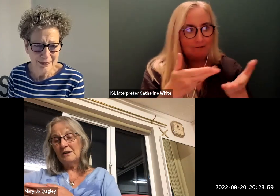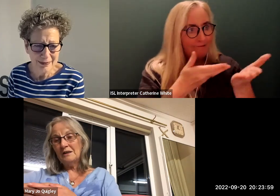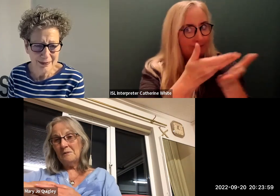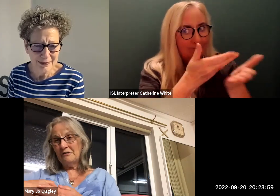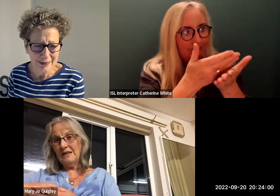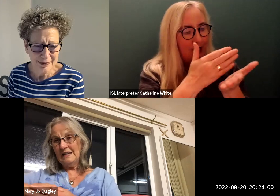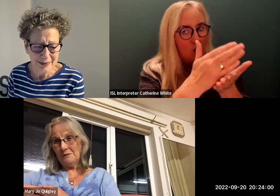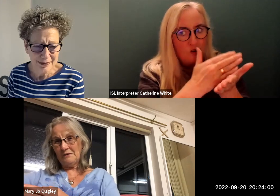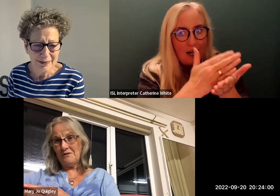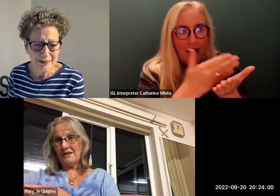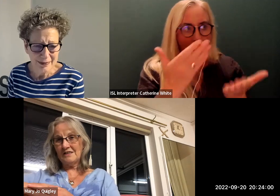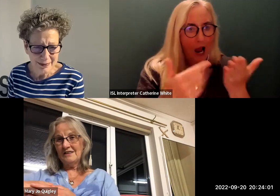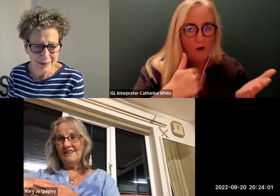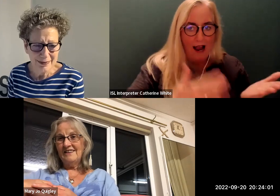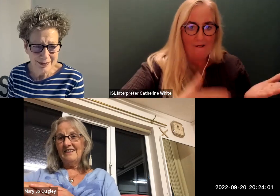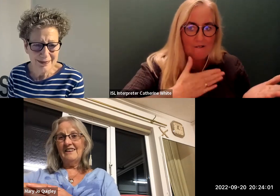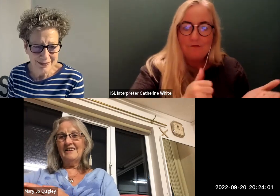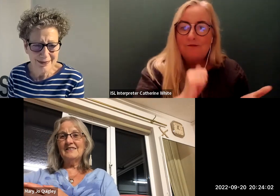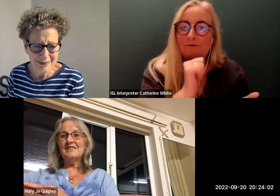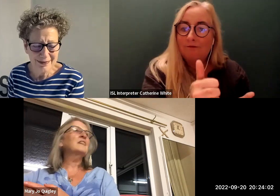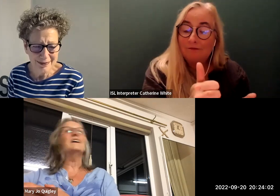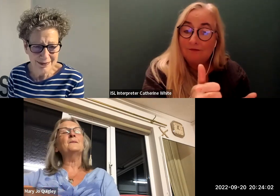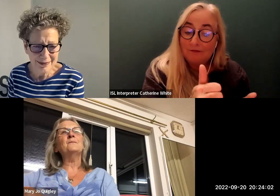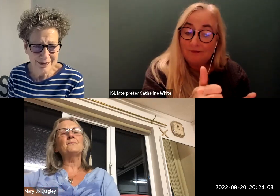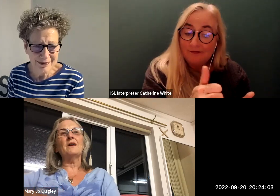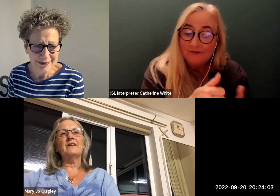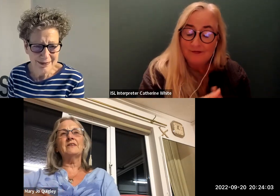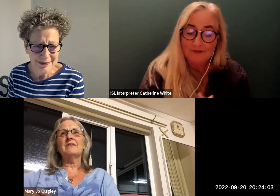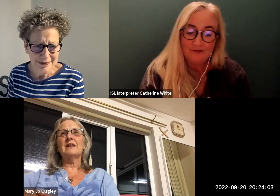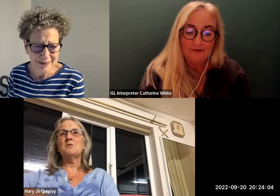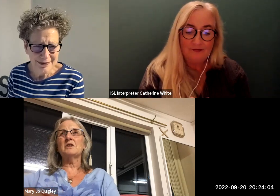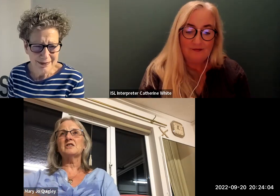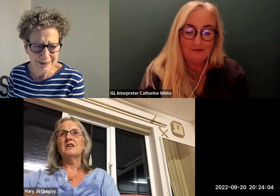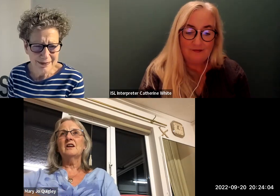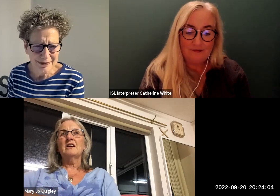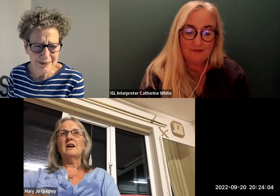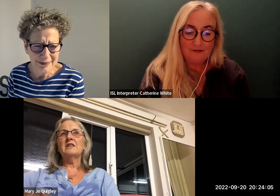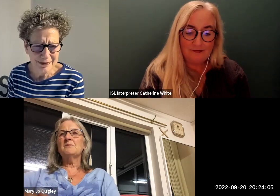share my feelings with, or that. And I think that's